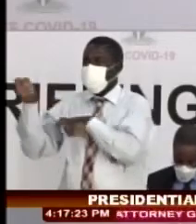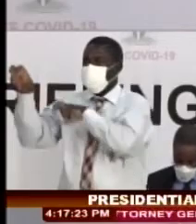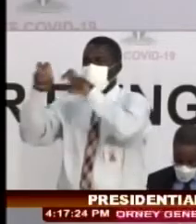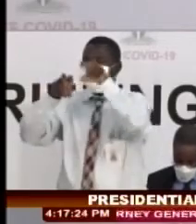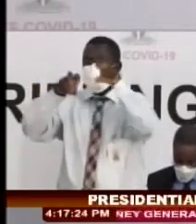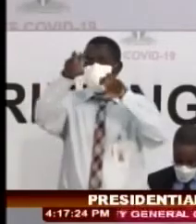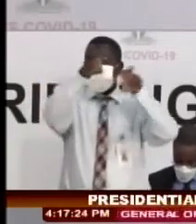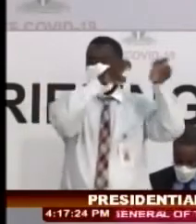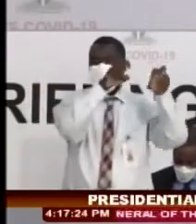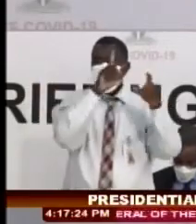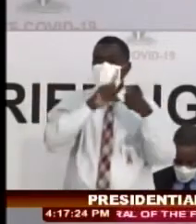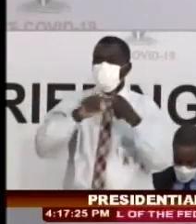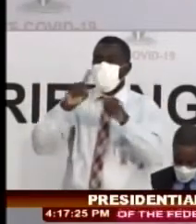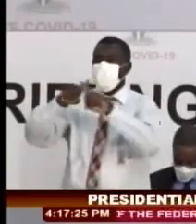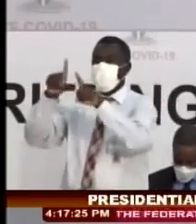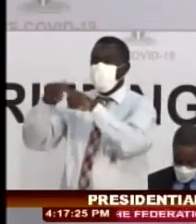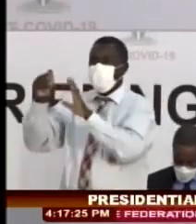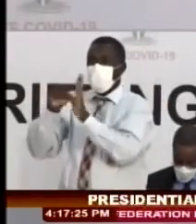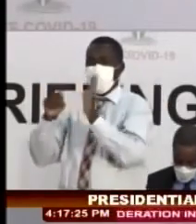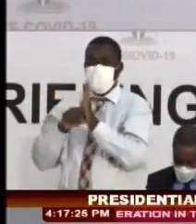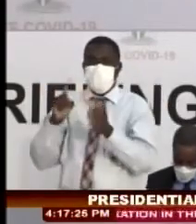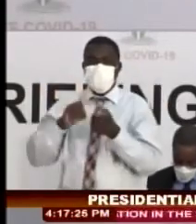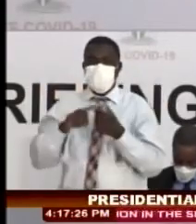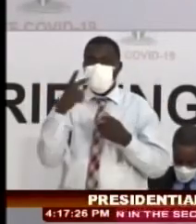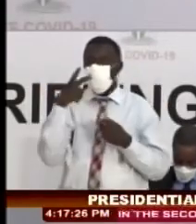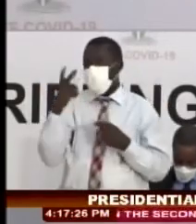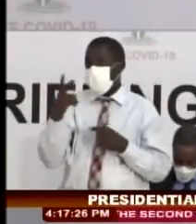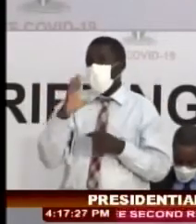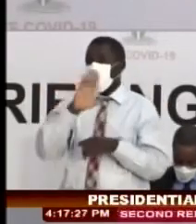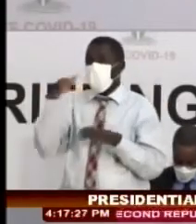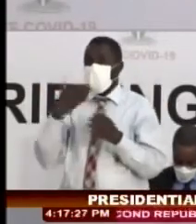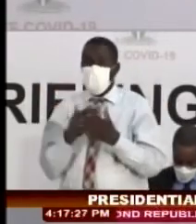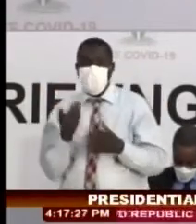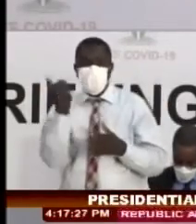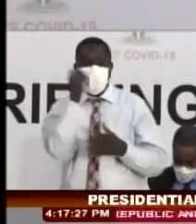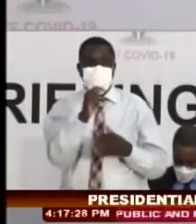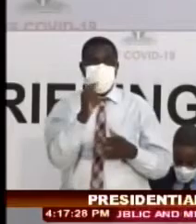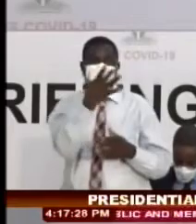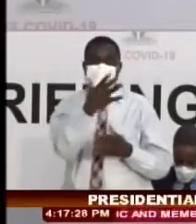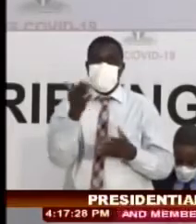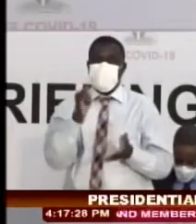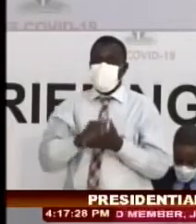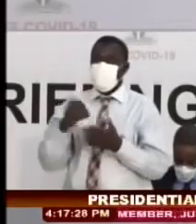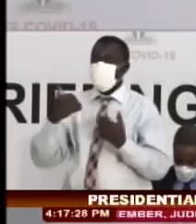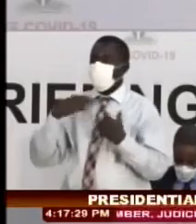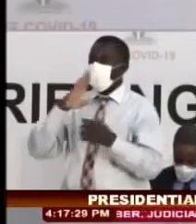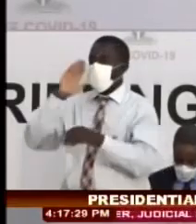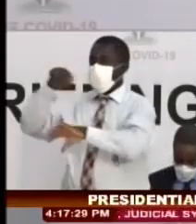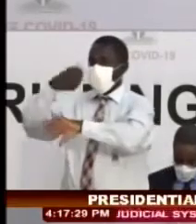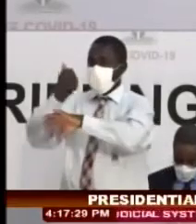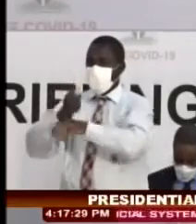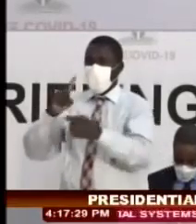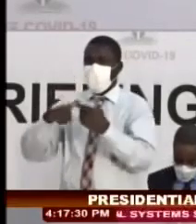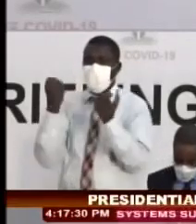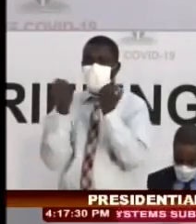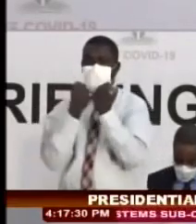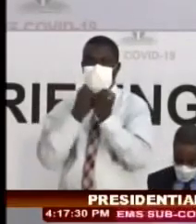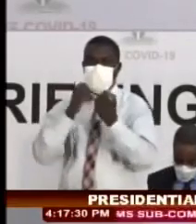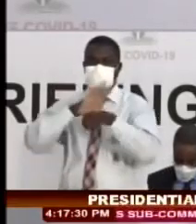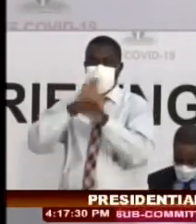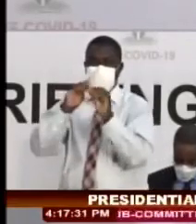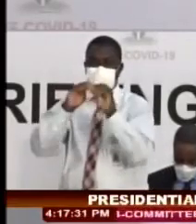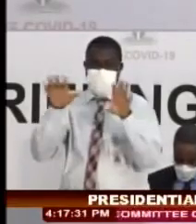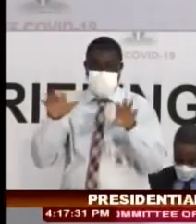and standardize their infrastructure and their readiness. They have so far visited 6